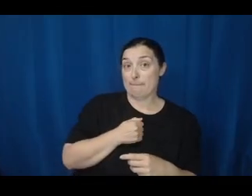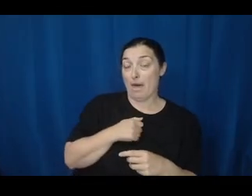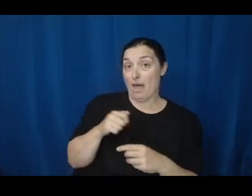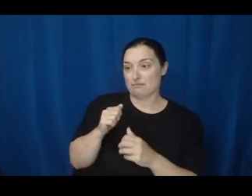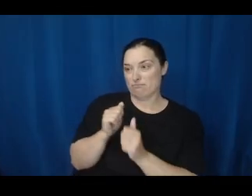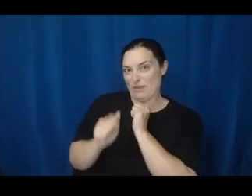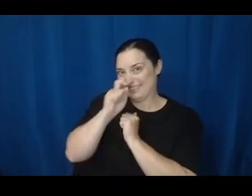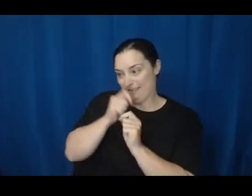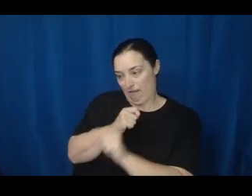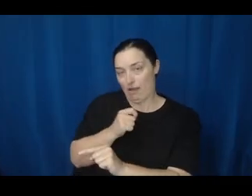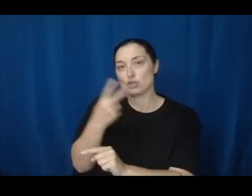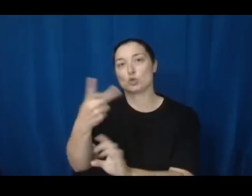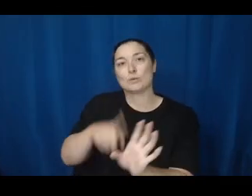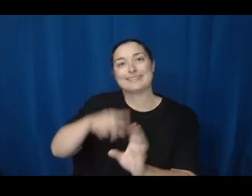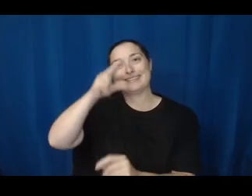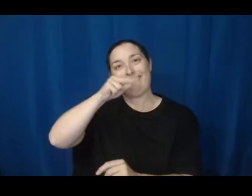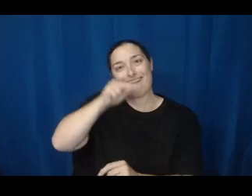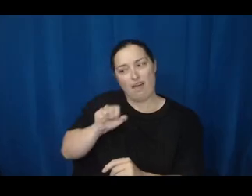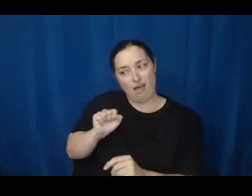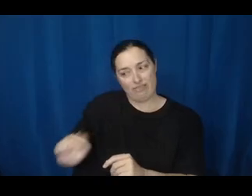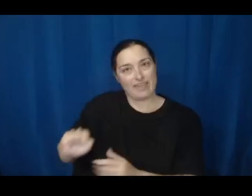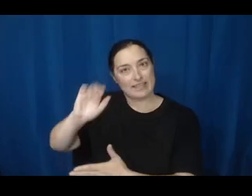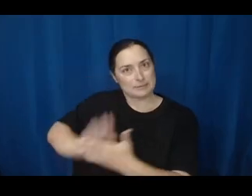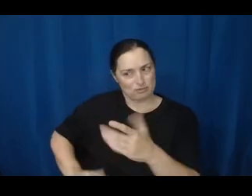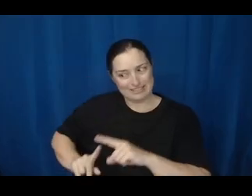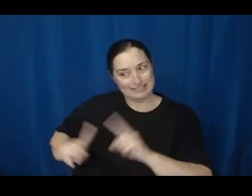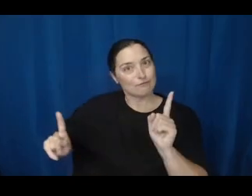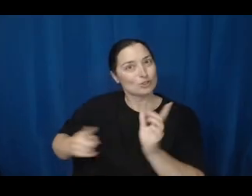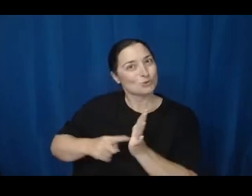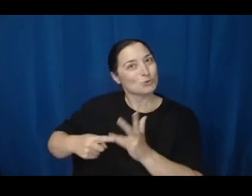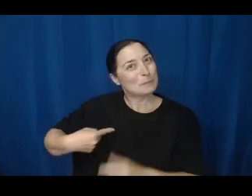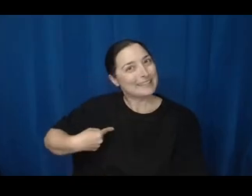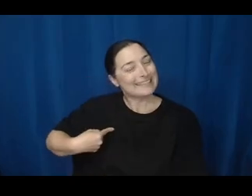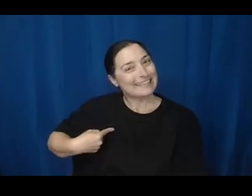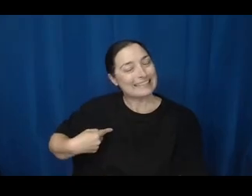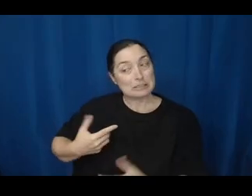has experienced different kinds of schooling to me.